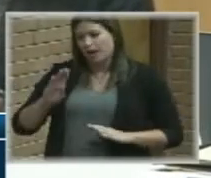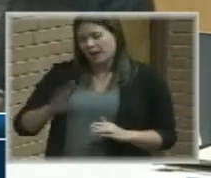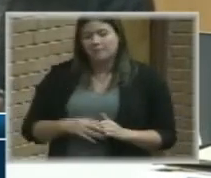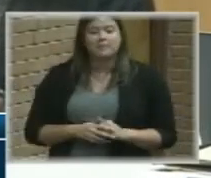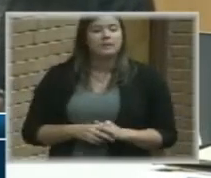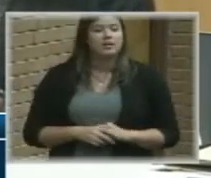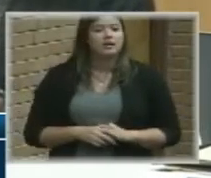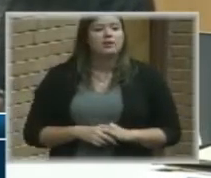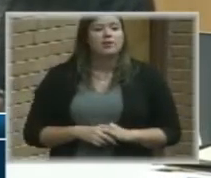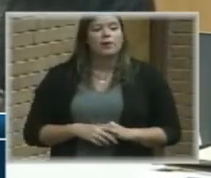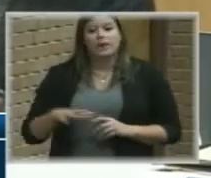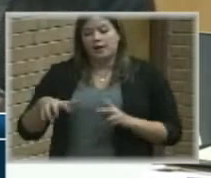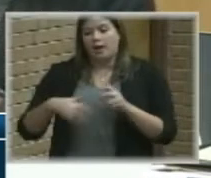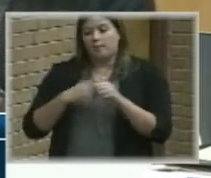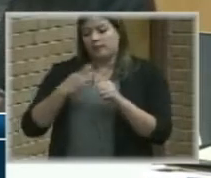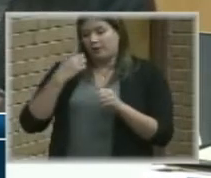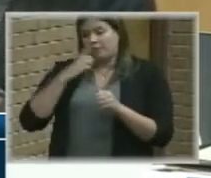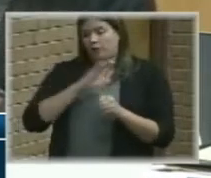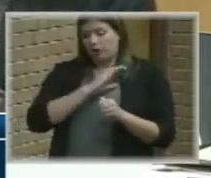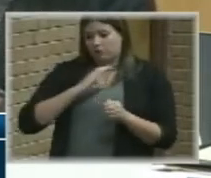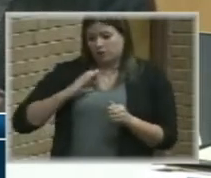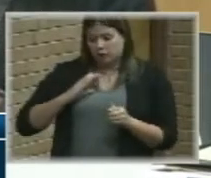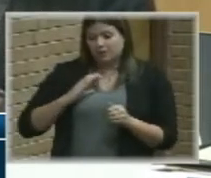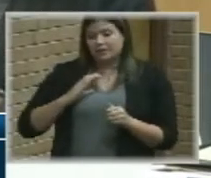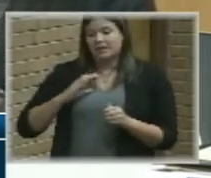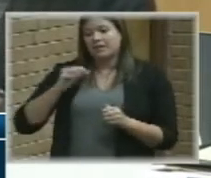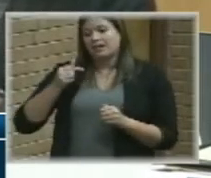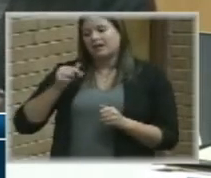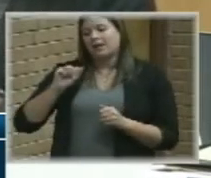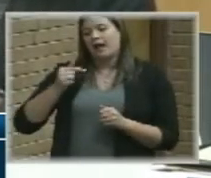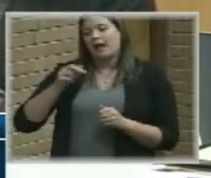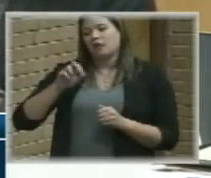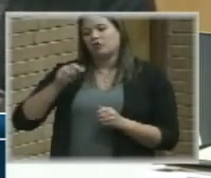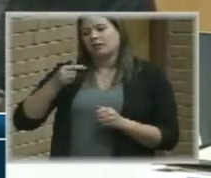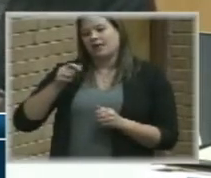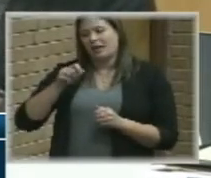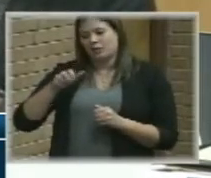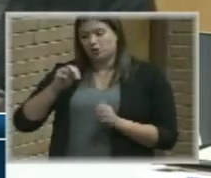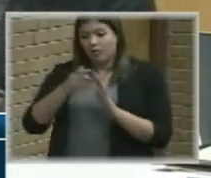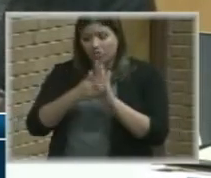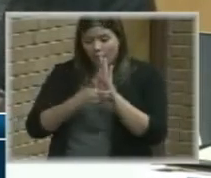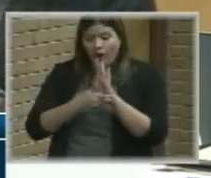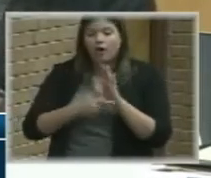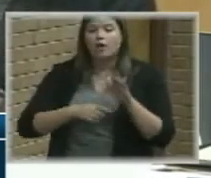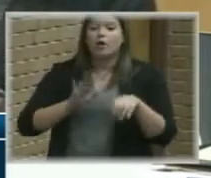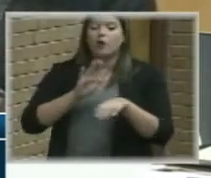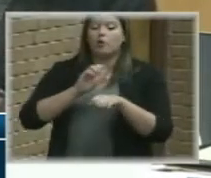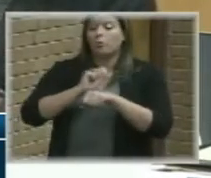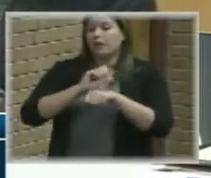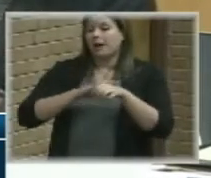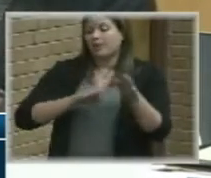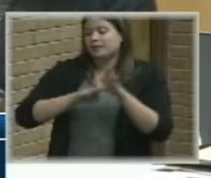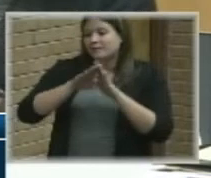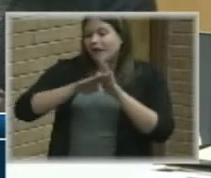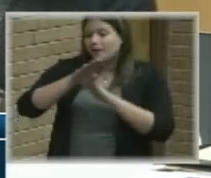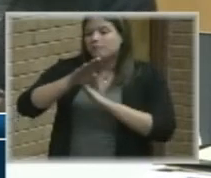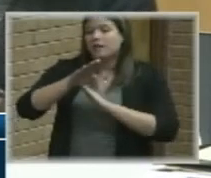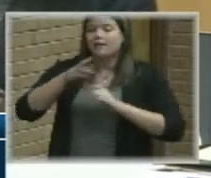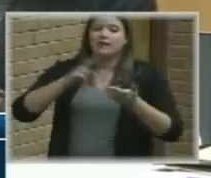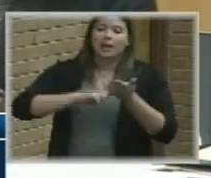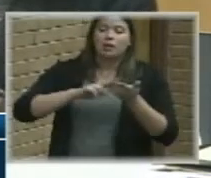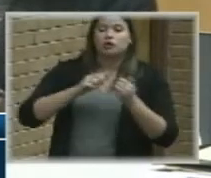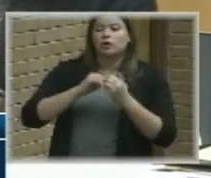An update to our Community Choice Aggregation Law. Work on development of the contract with Jewel Assets as